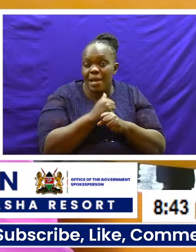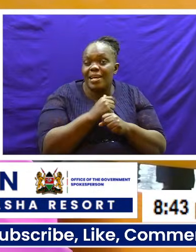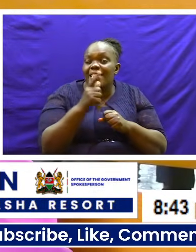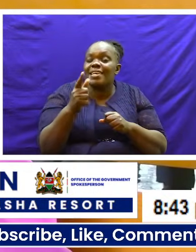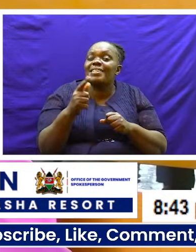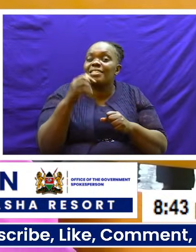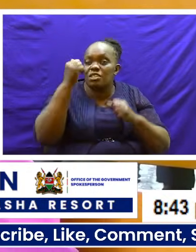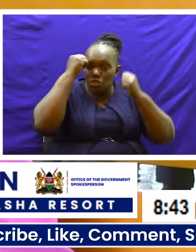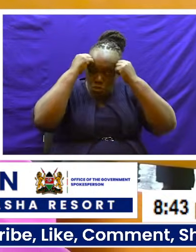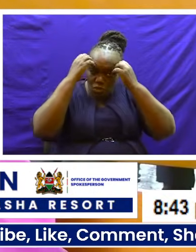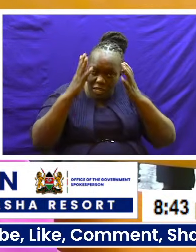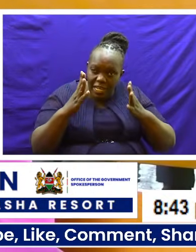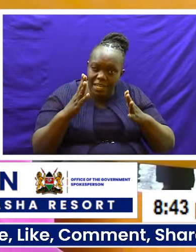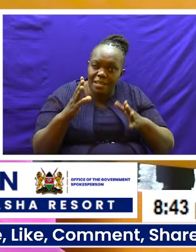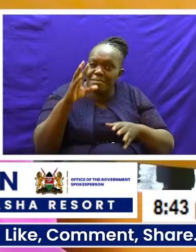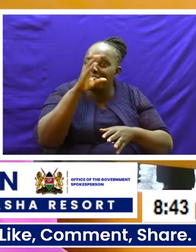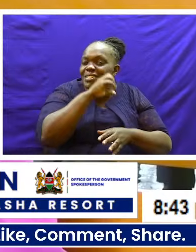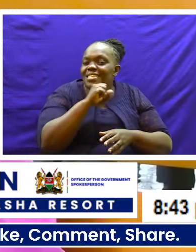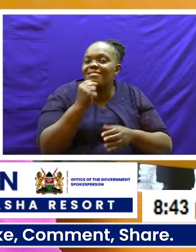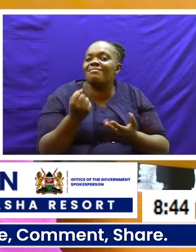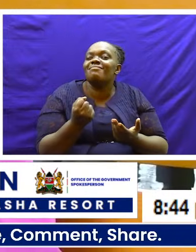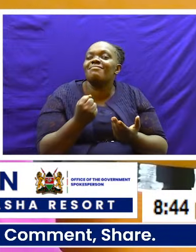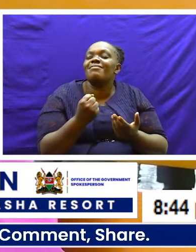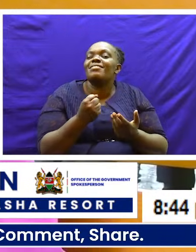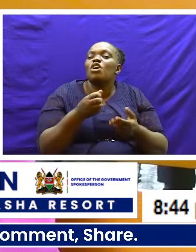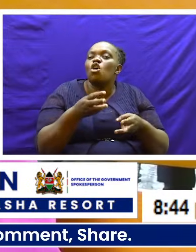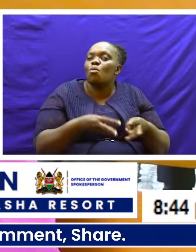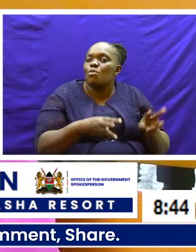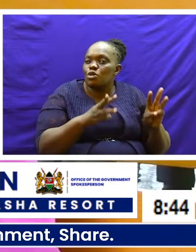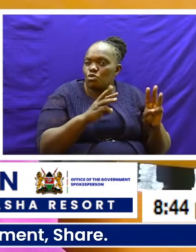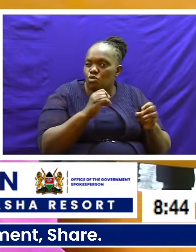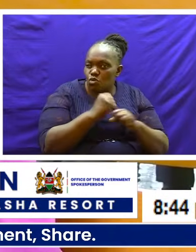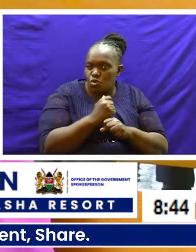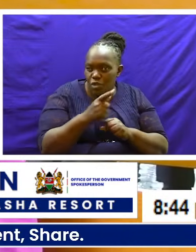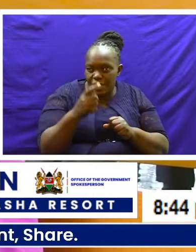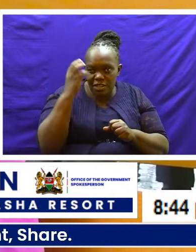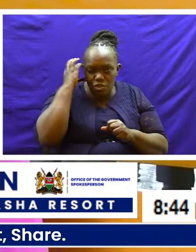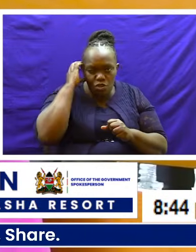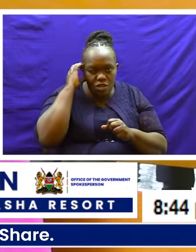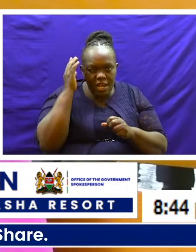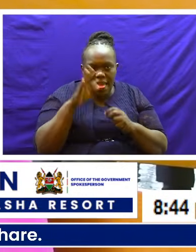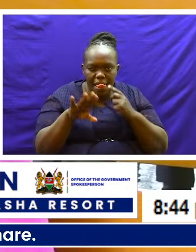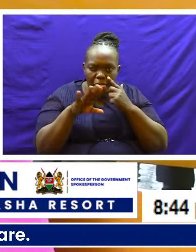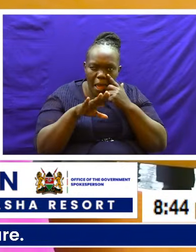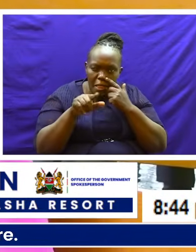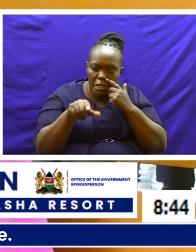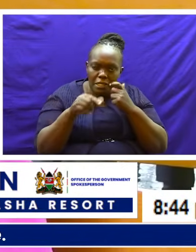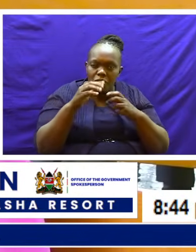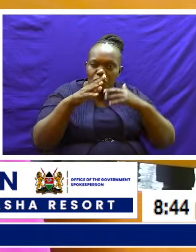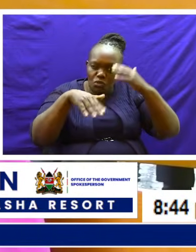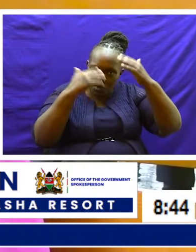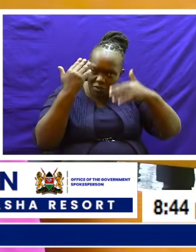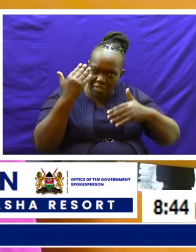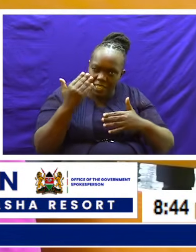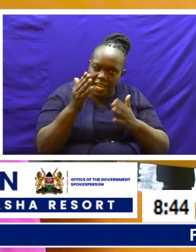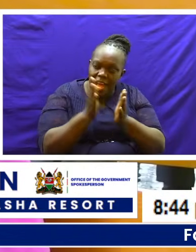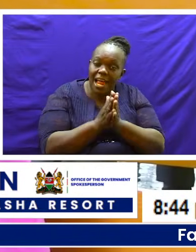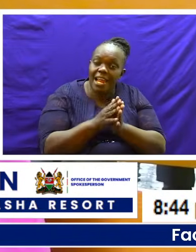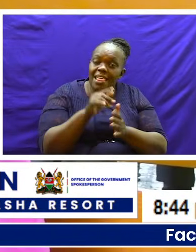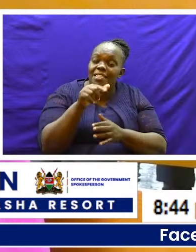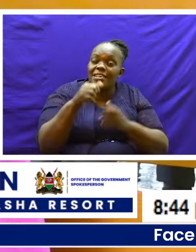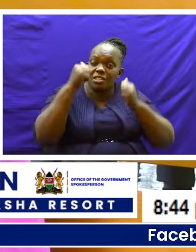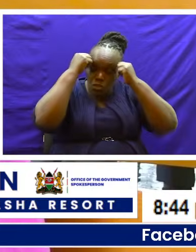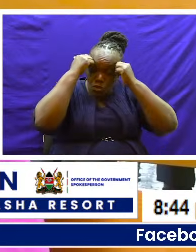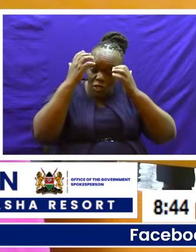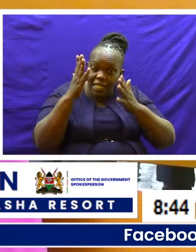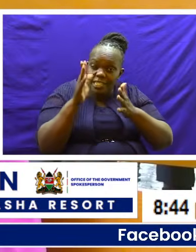to lack the chance to do that course in that university? Okay. And if this student